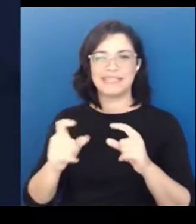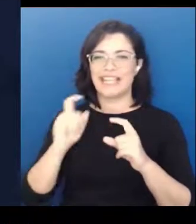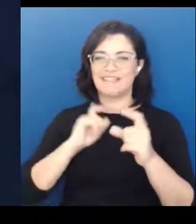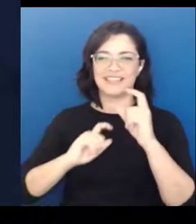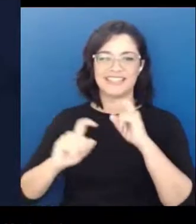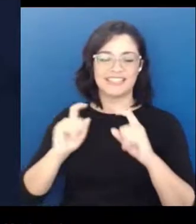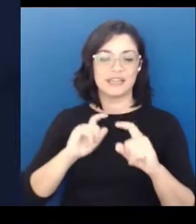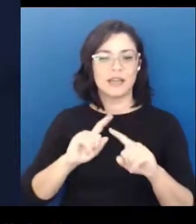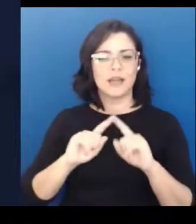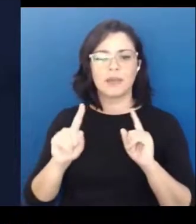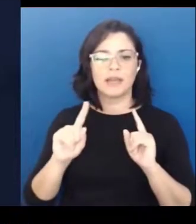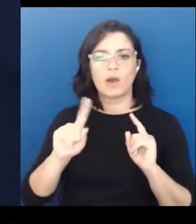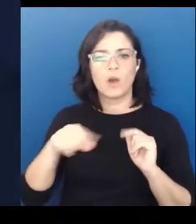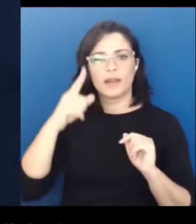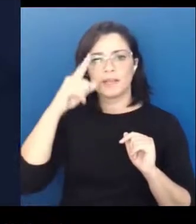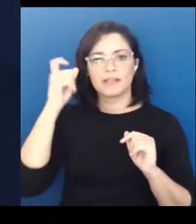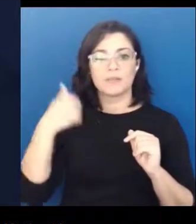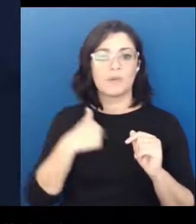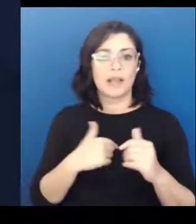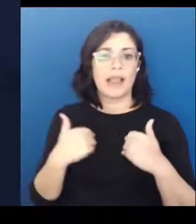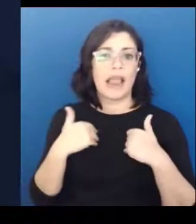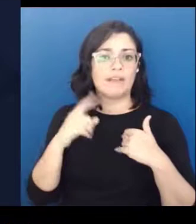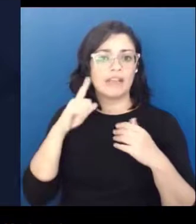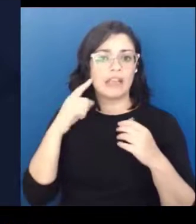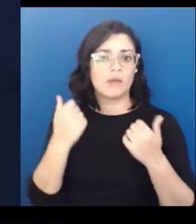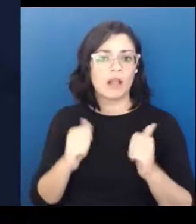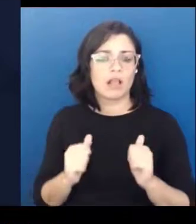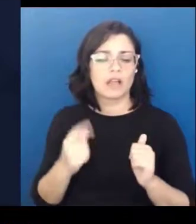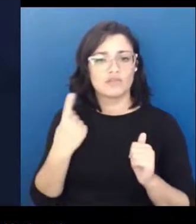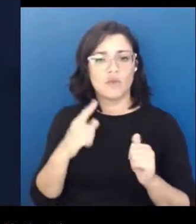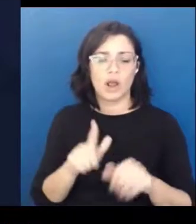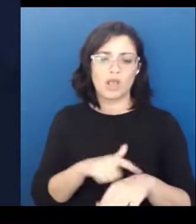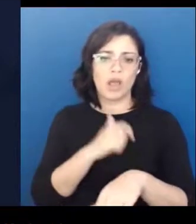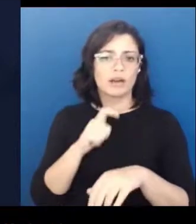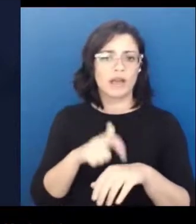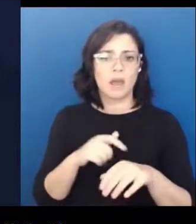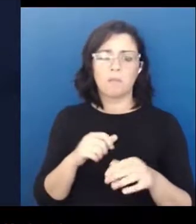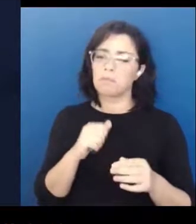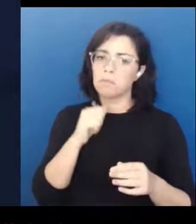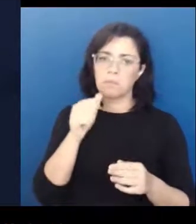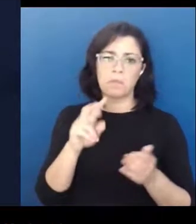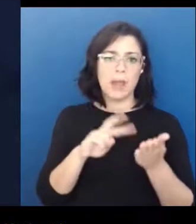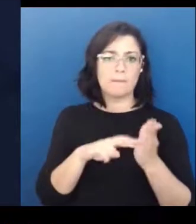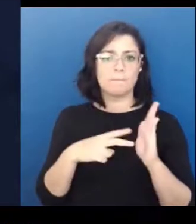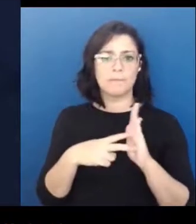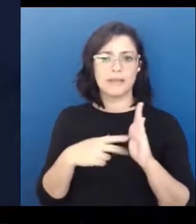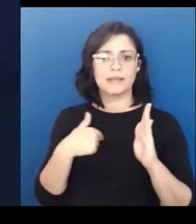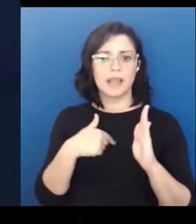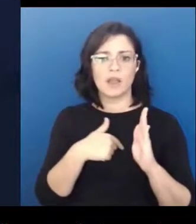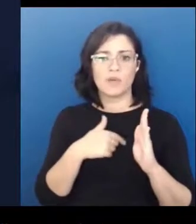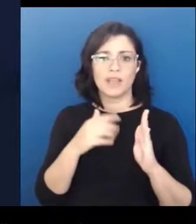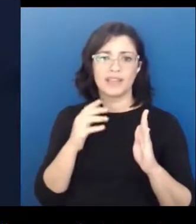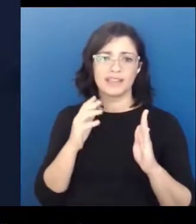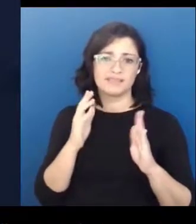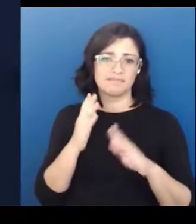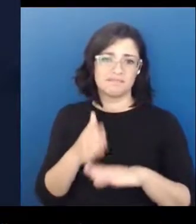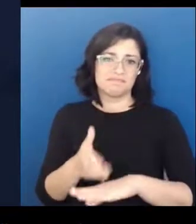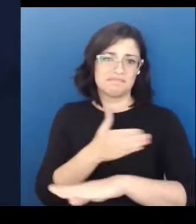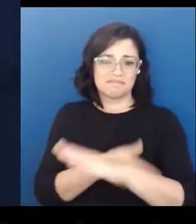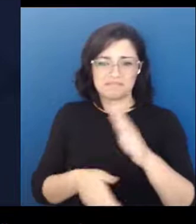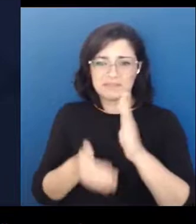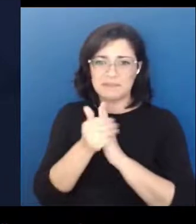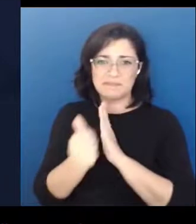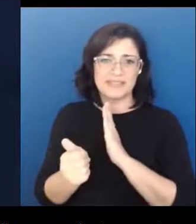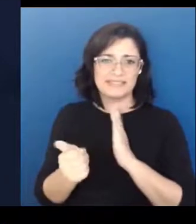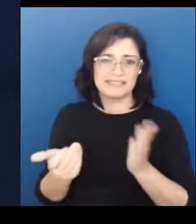it for a long time doesn't necessarily mean that we get good at it. I mean, I wasn't, at least for the first few decades